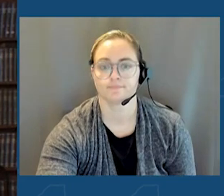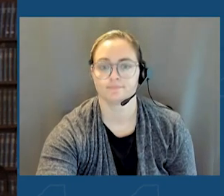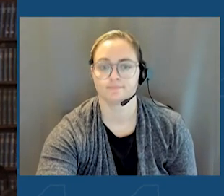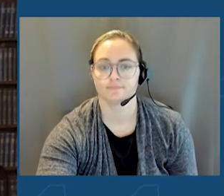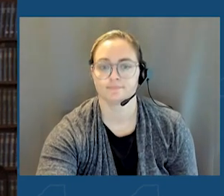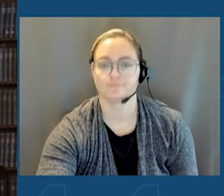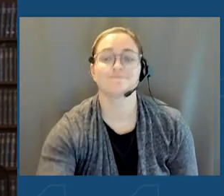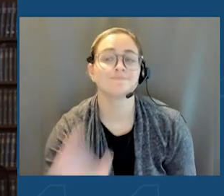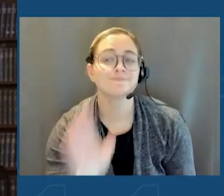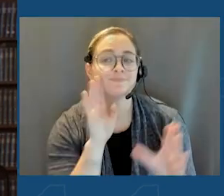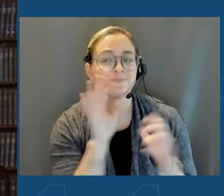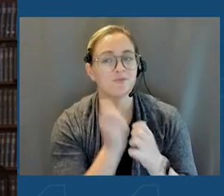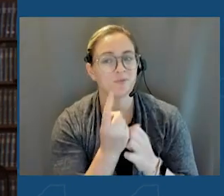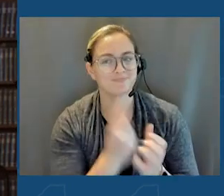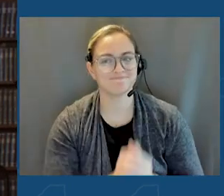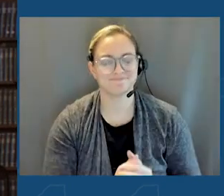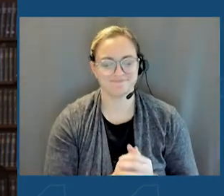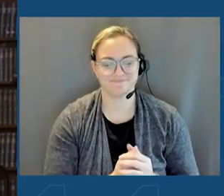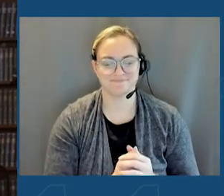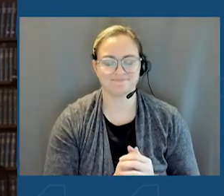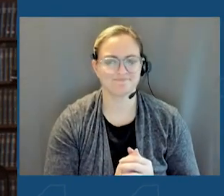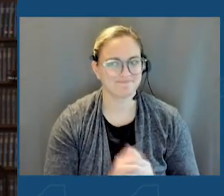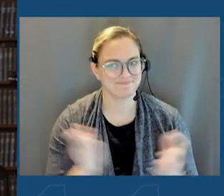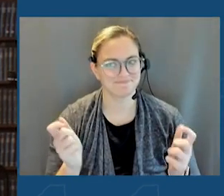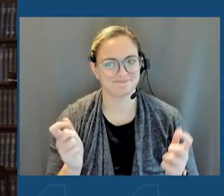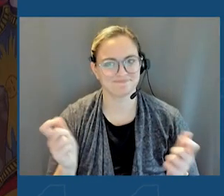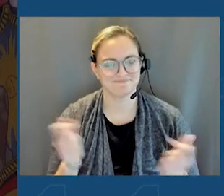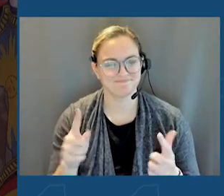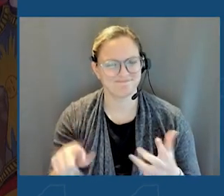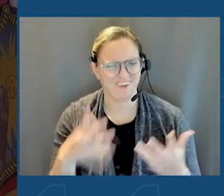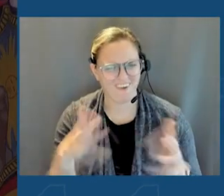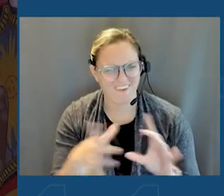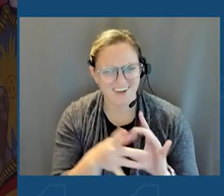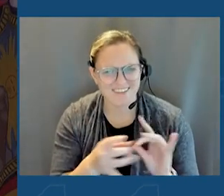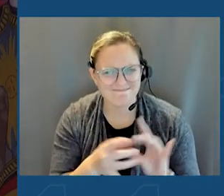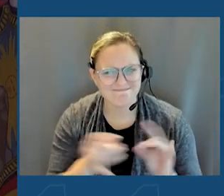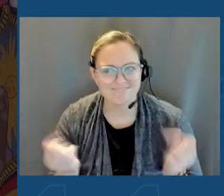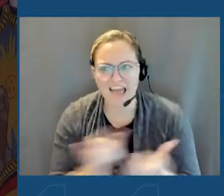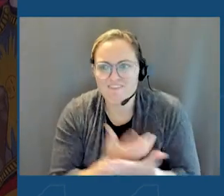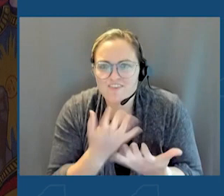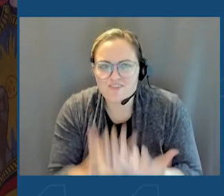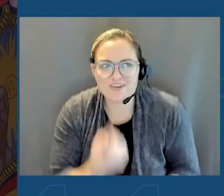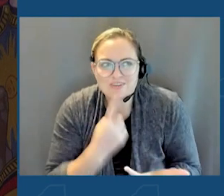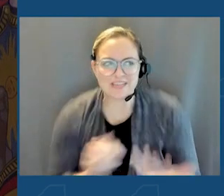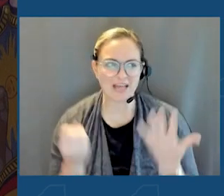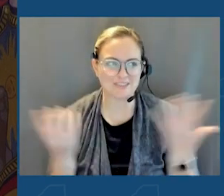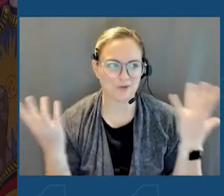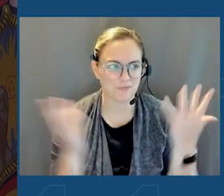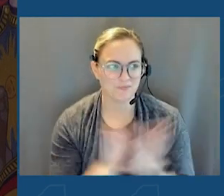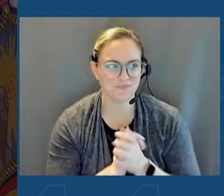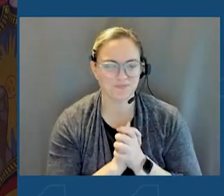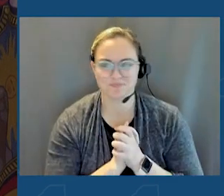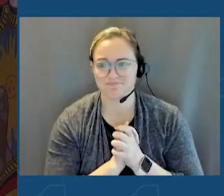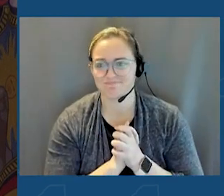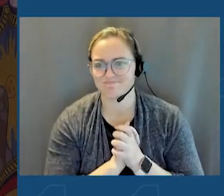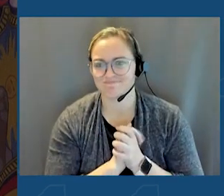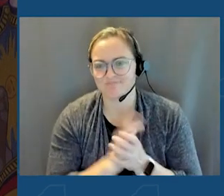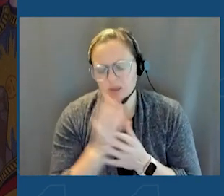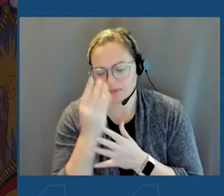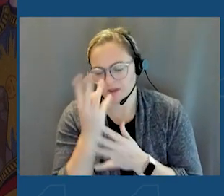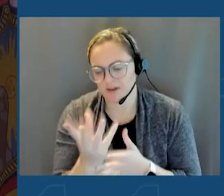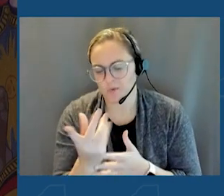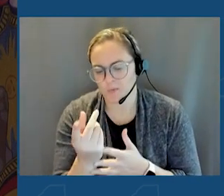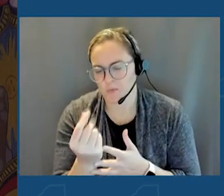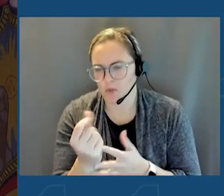Hi, everyone. Well, everybody already said all the things I wanted to say, so I'm just going to tell you a little bit